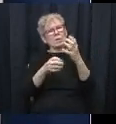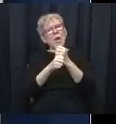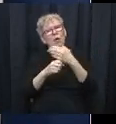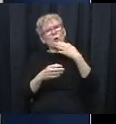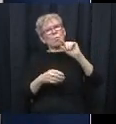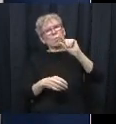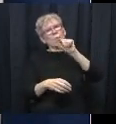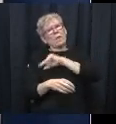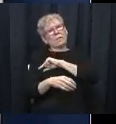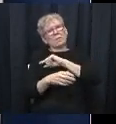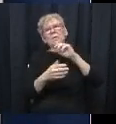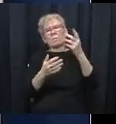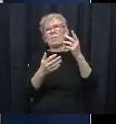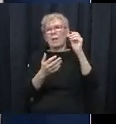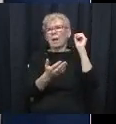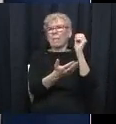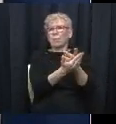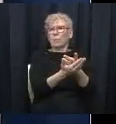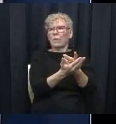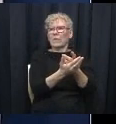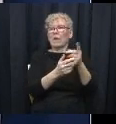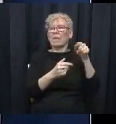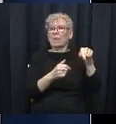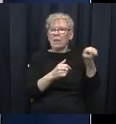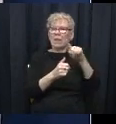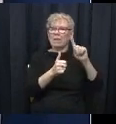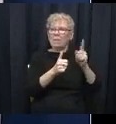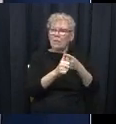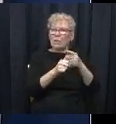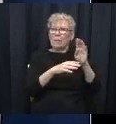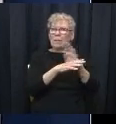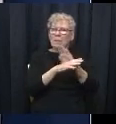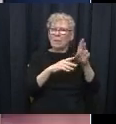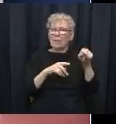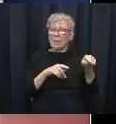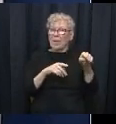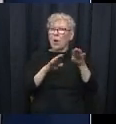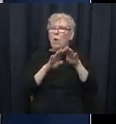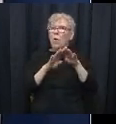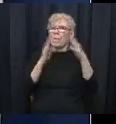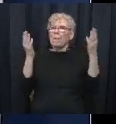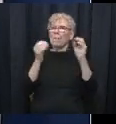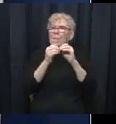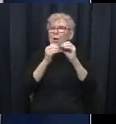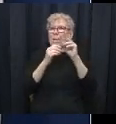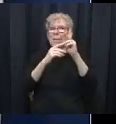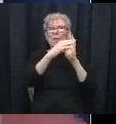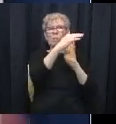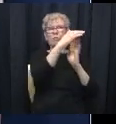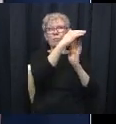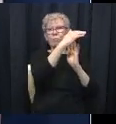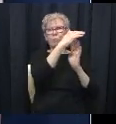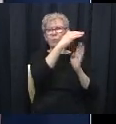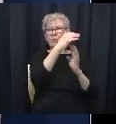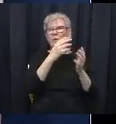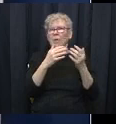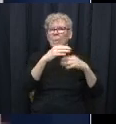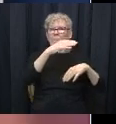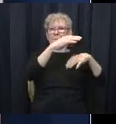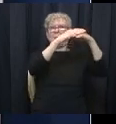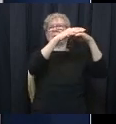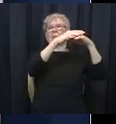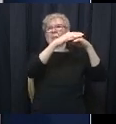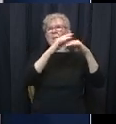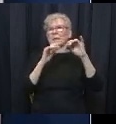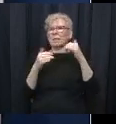have more capacity. And they will be, of course, under this incarnation of the dial as well. When we hit that 70% of 70 and